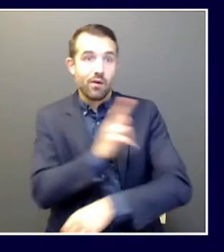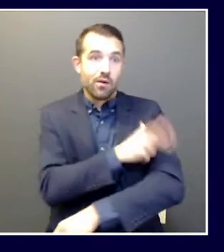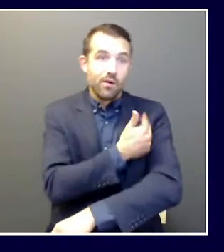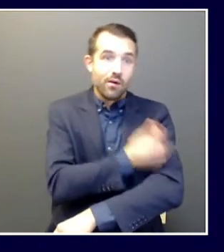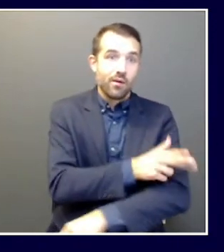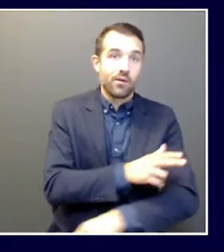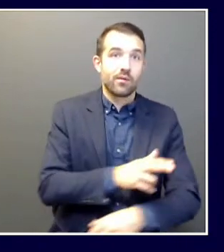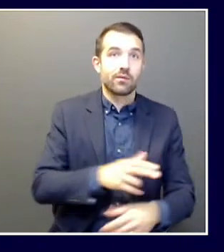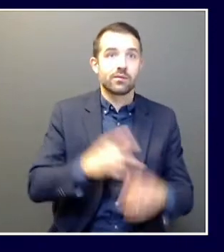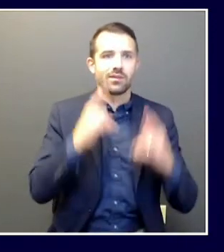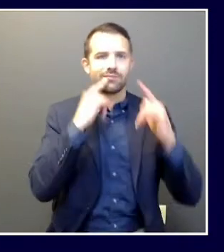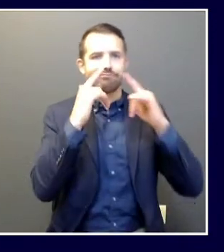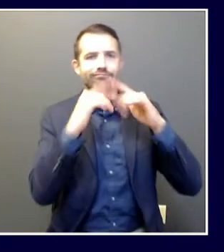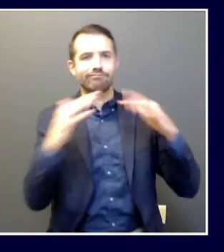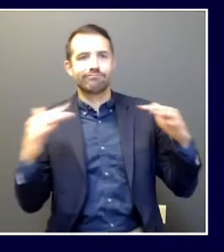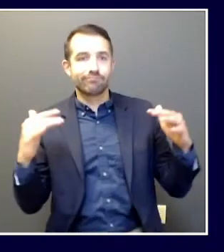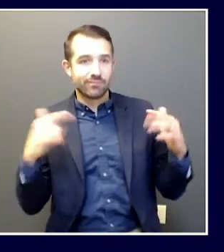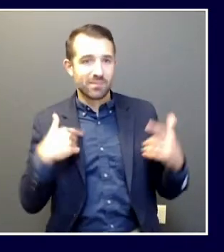kind of help.